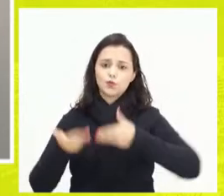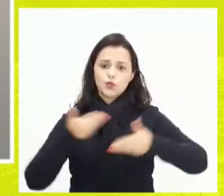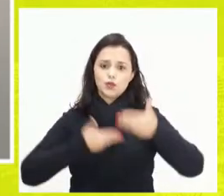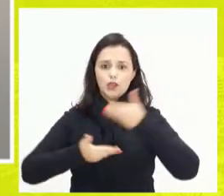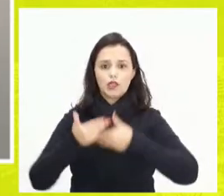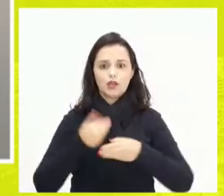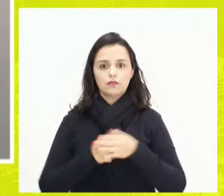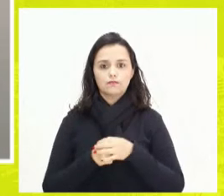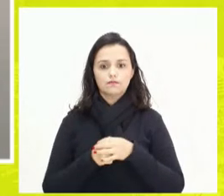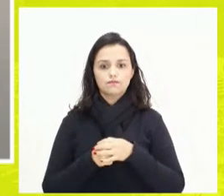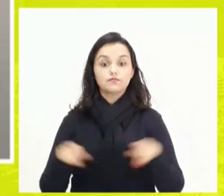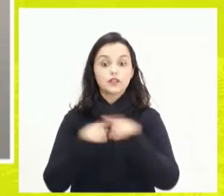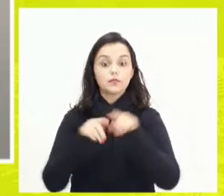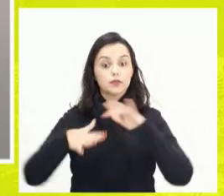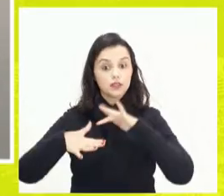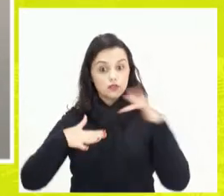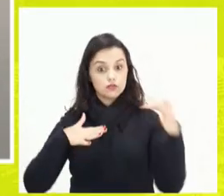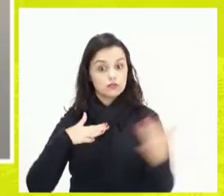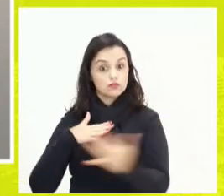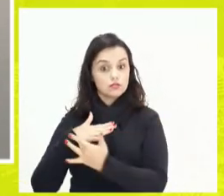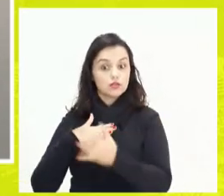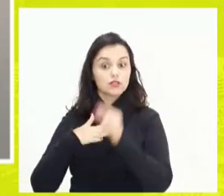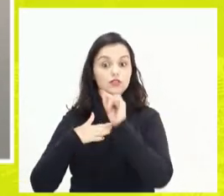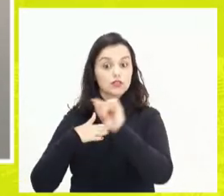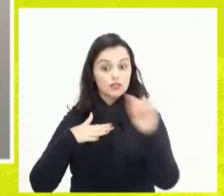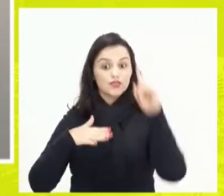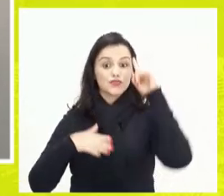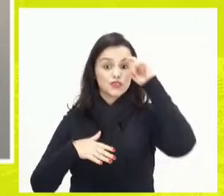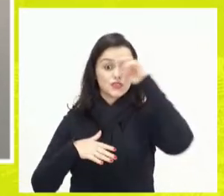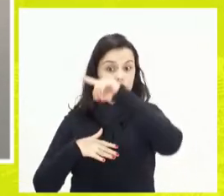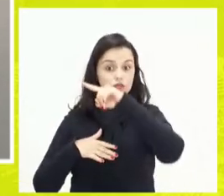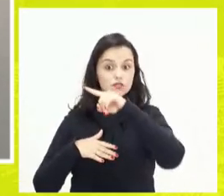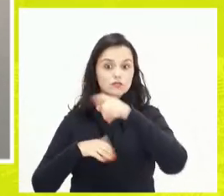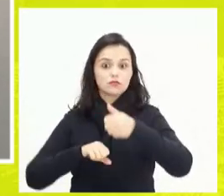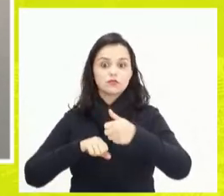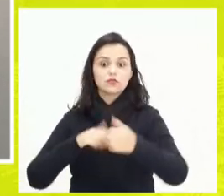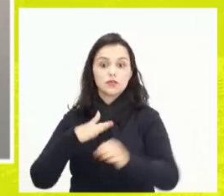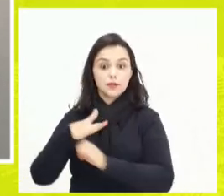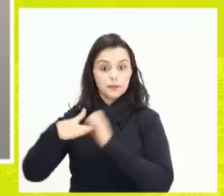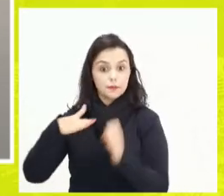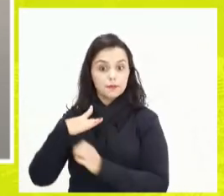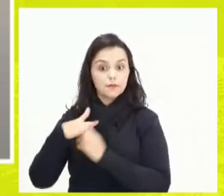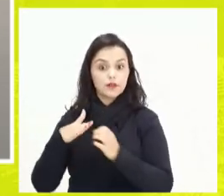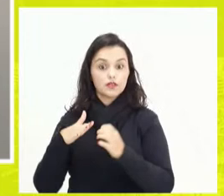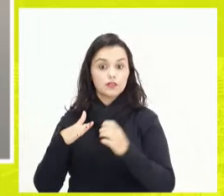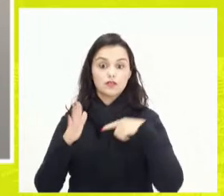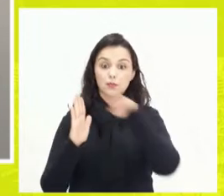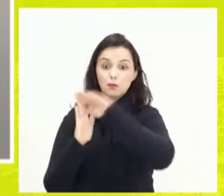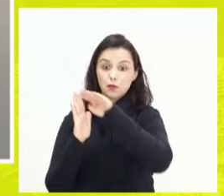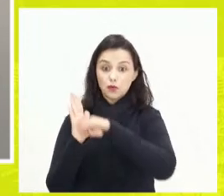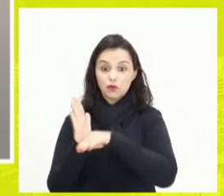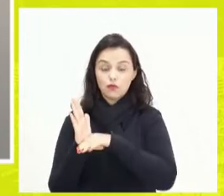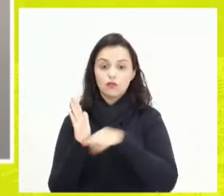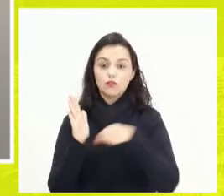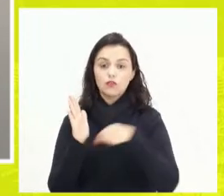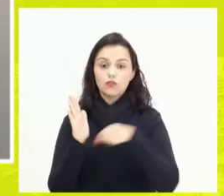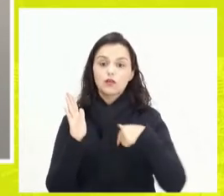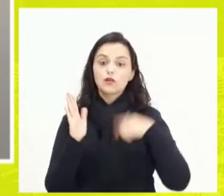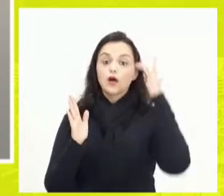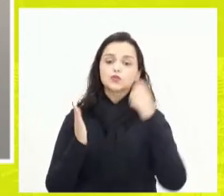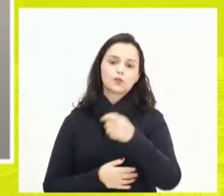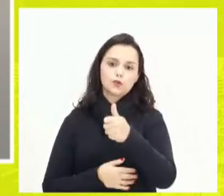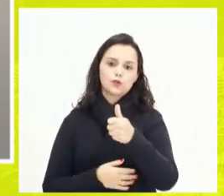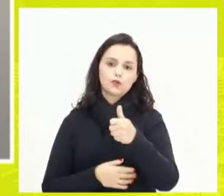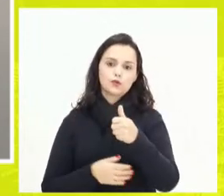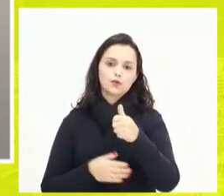aspects really complicated we were talking about protocols on companies and i think there's not enough